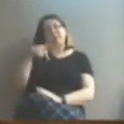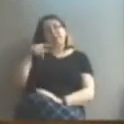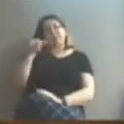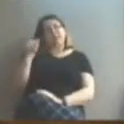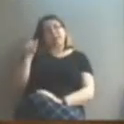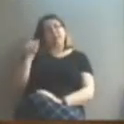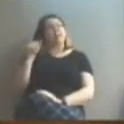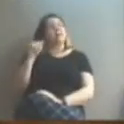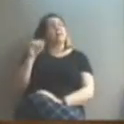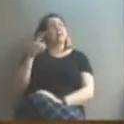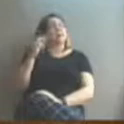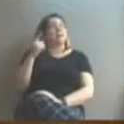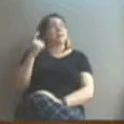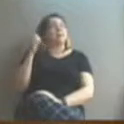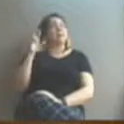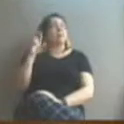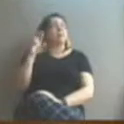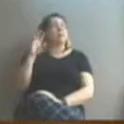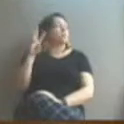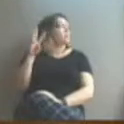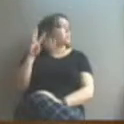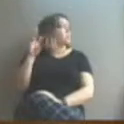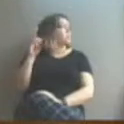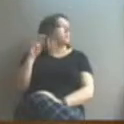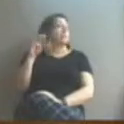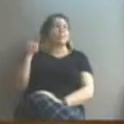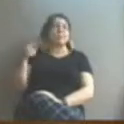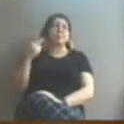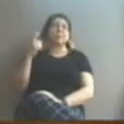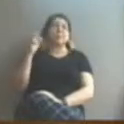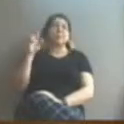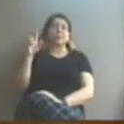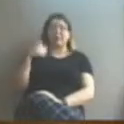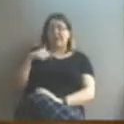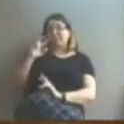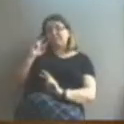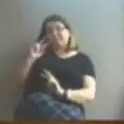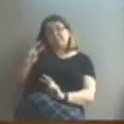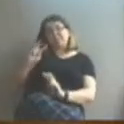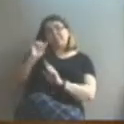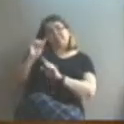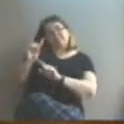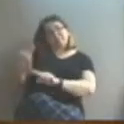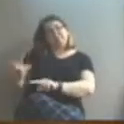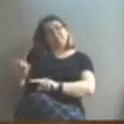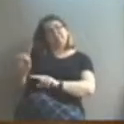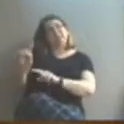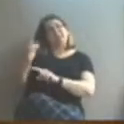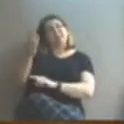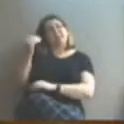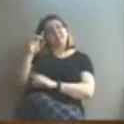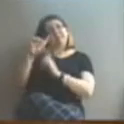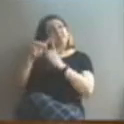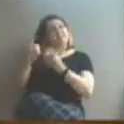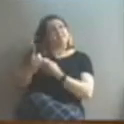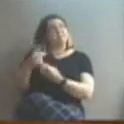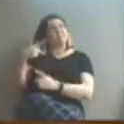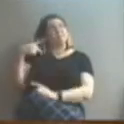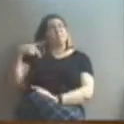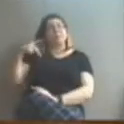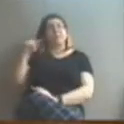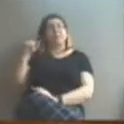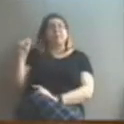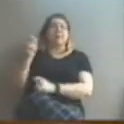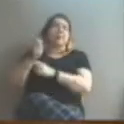Heather Wampler for her outstanding commitment and service to the district. I look forward to attending the 15th District PTA